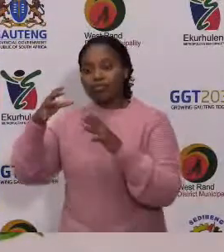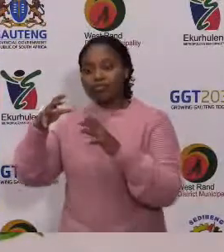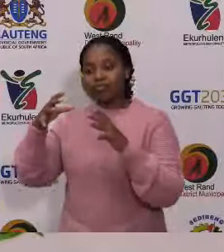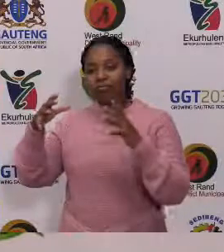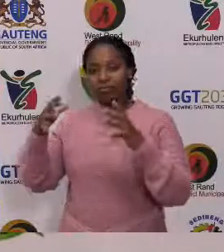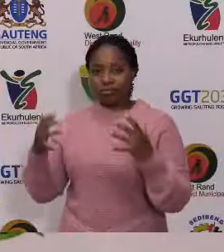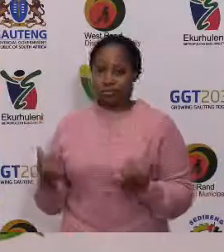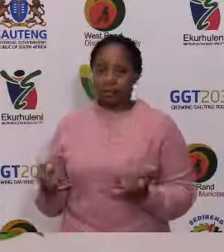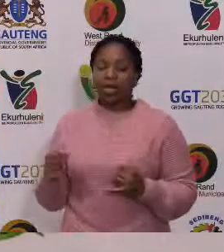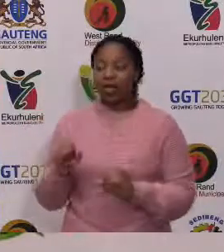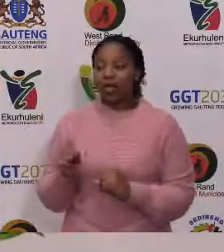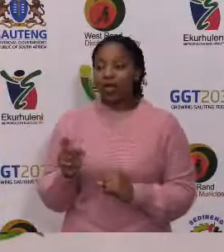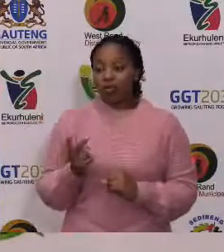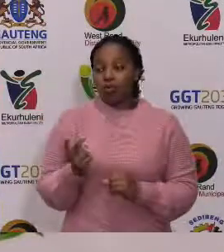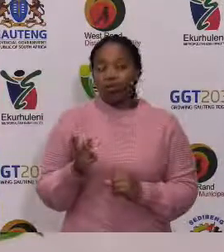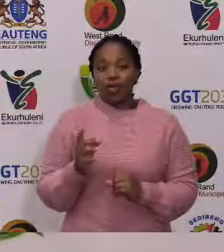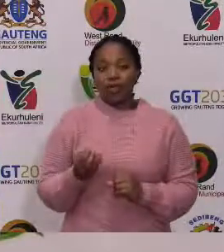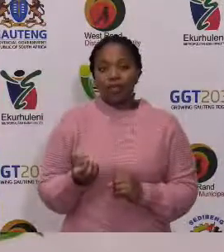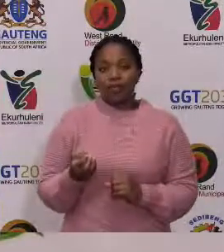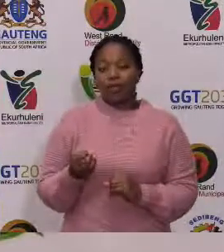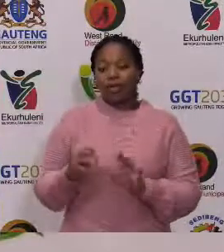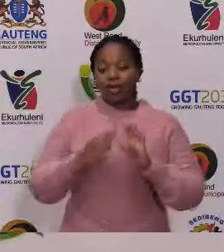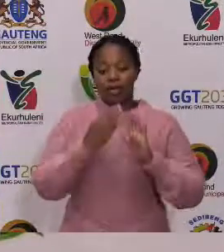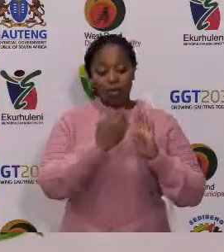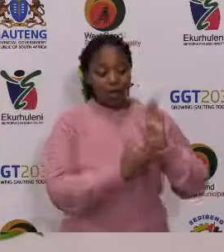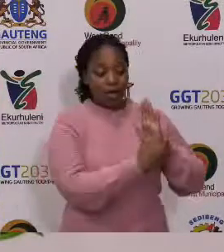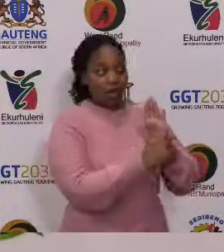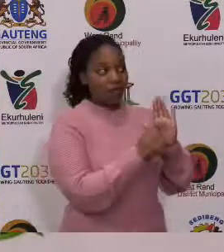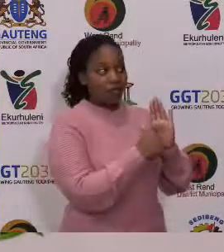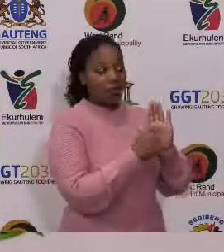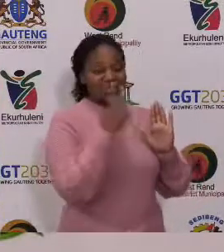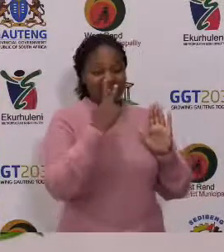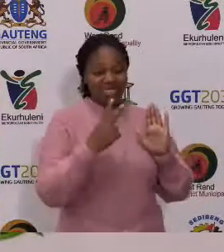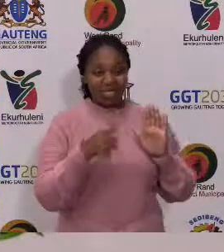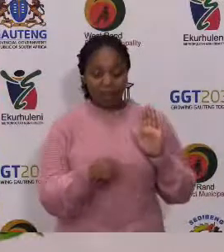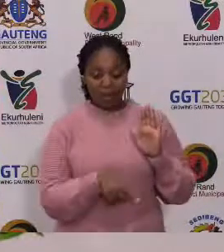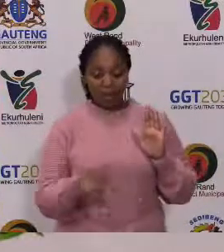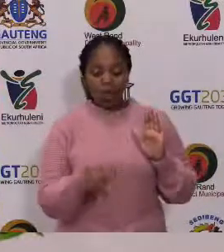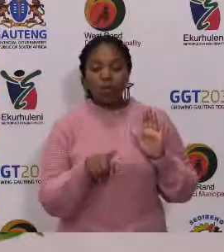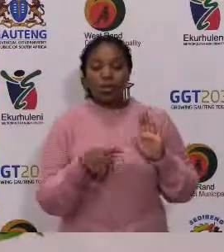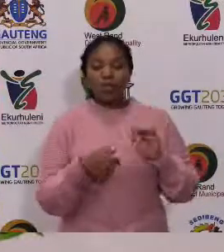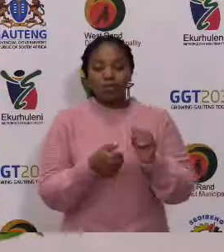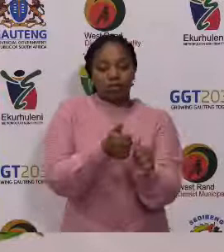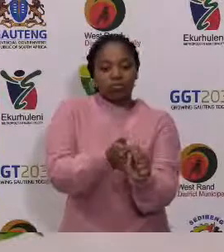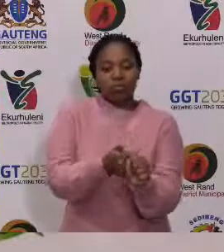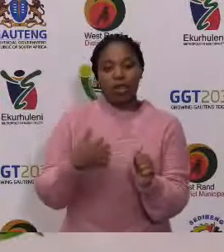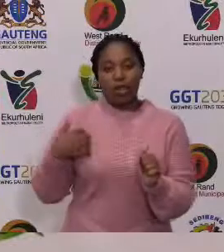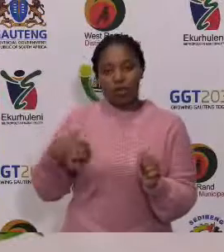yet another sign, and the graph that you see below there corresponds to Ekurhuleni.